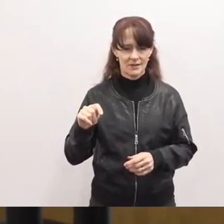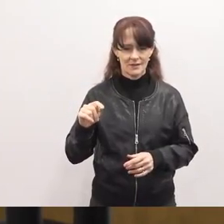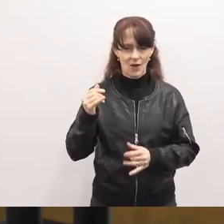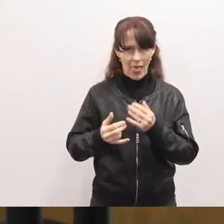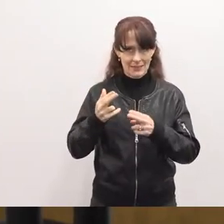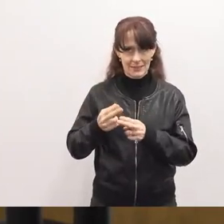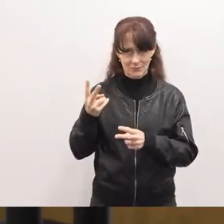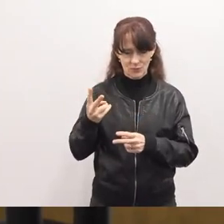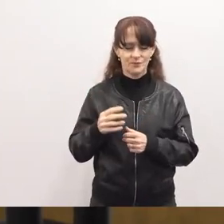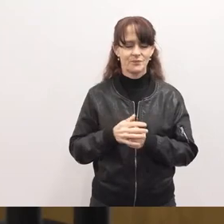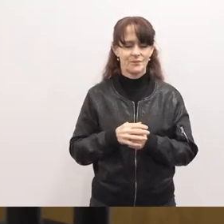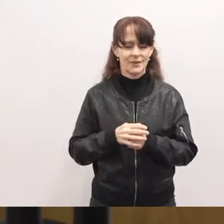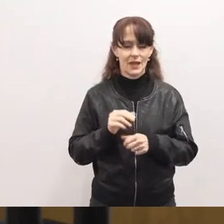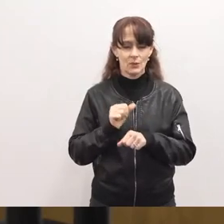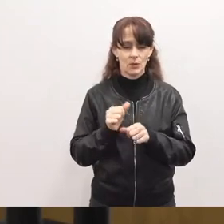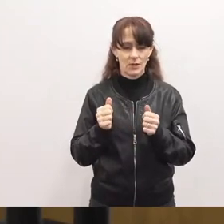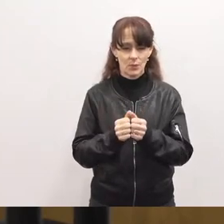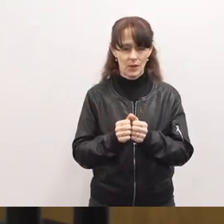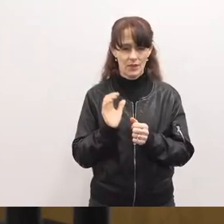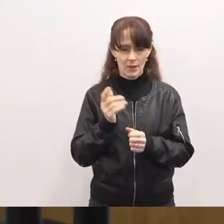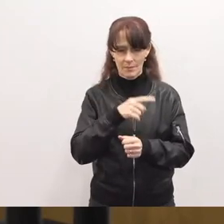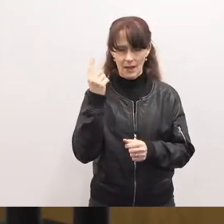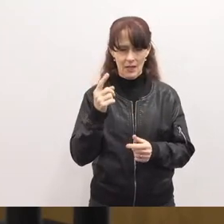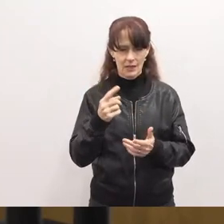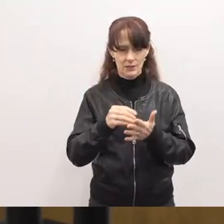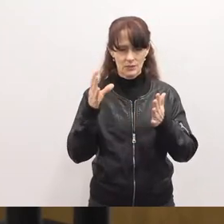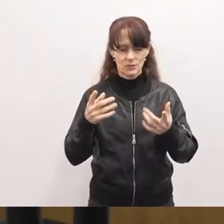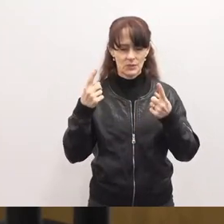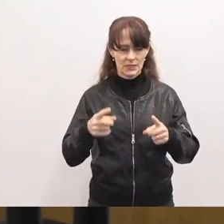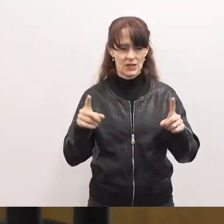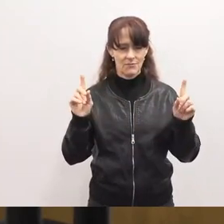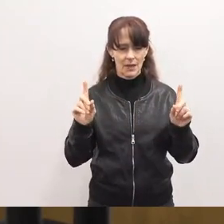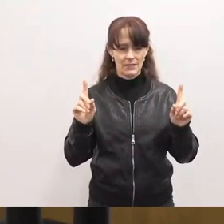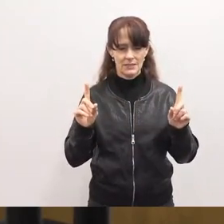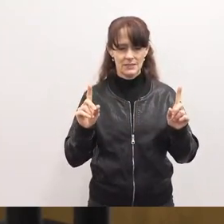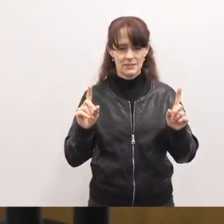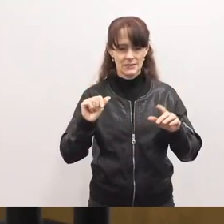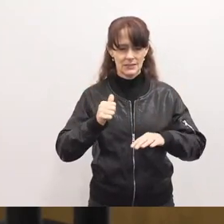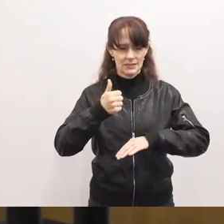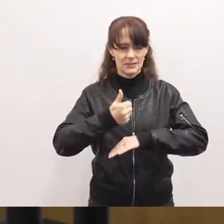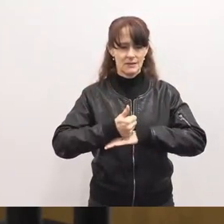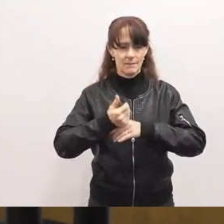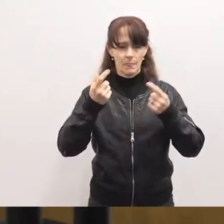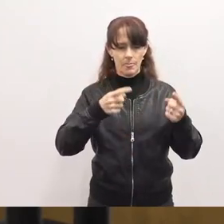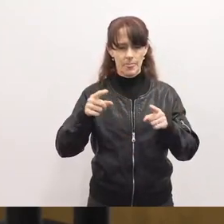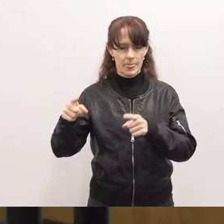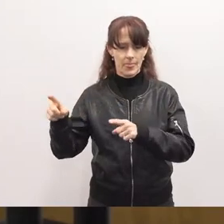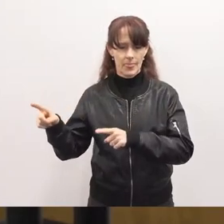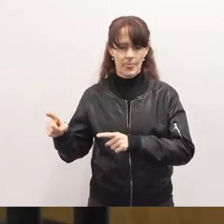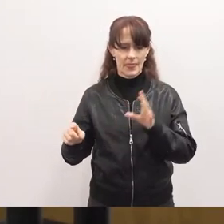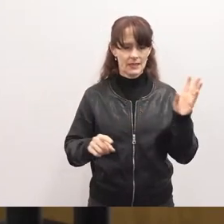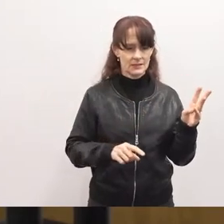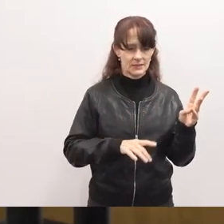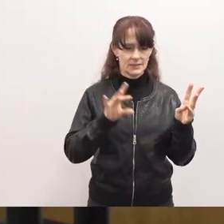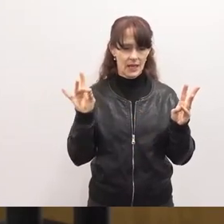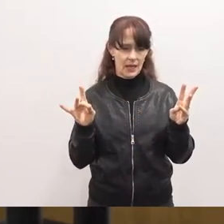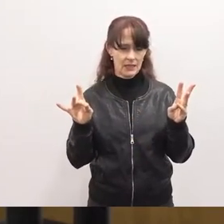name, is working with our Black Student Achievement and putting on this year's event. It's from 6 to